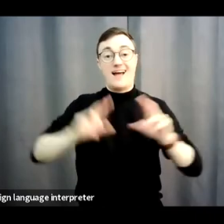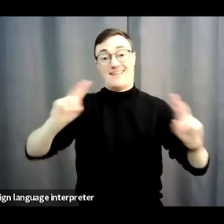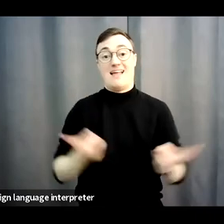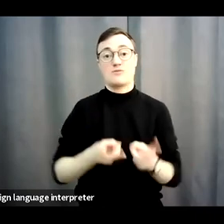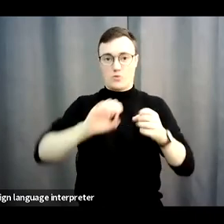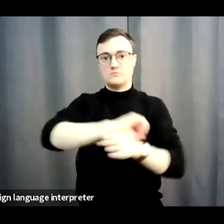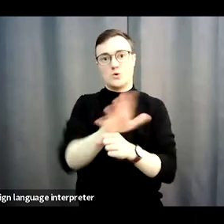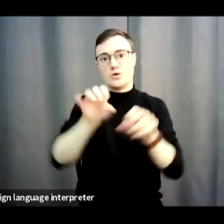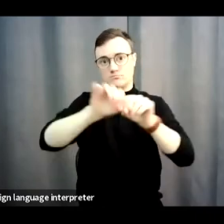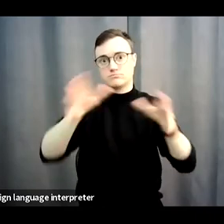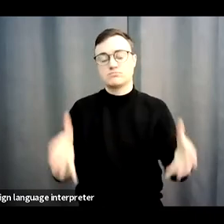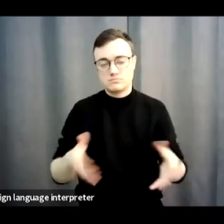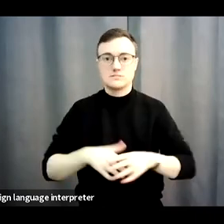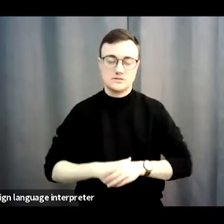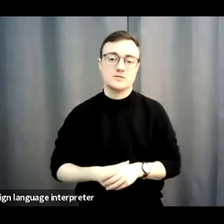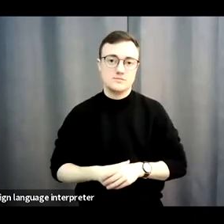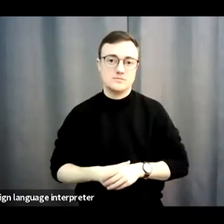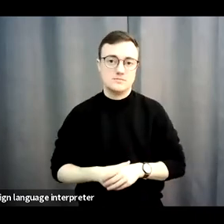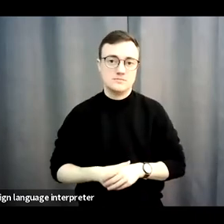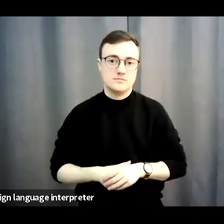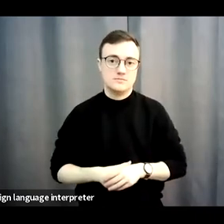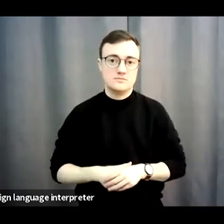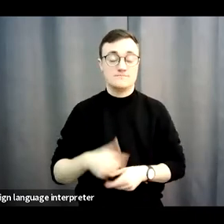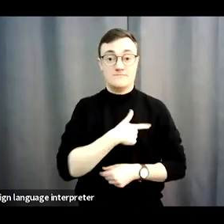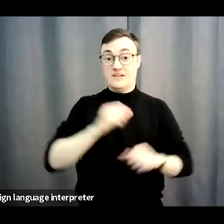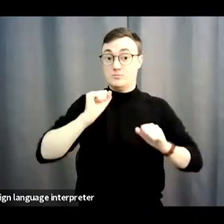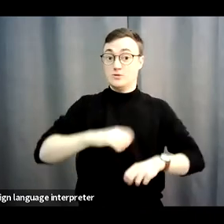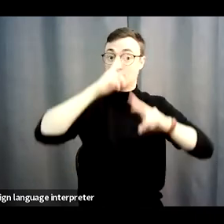crisis response now and in the future.